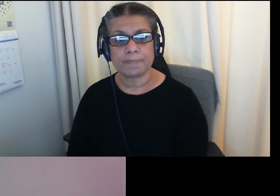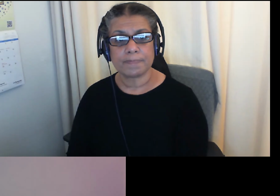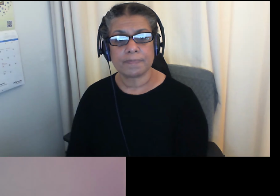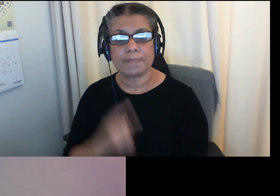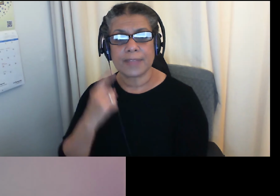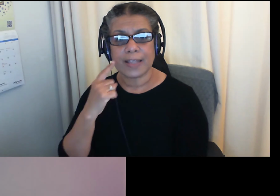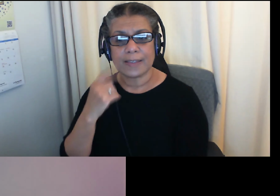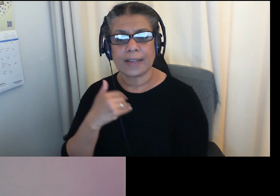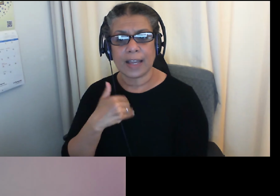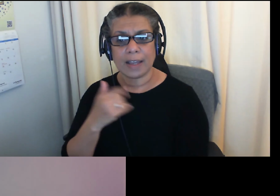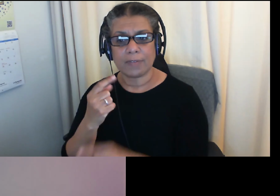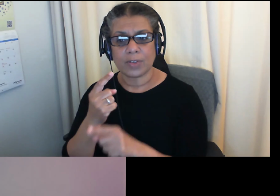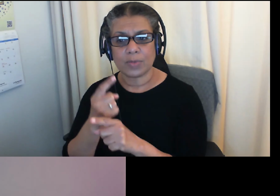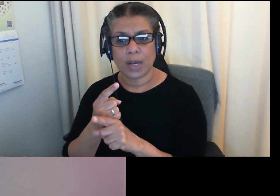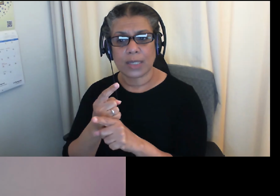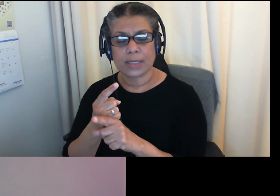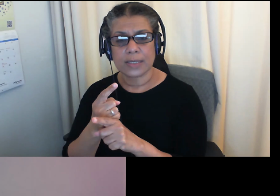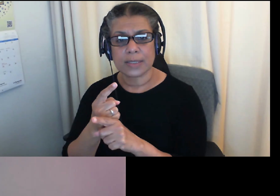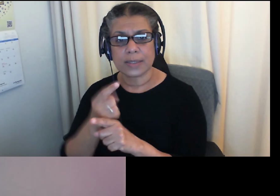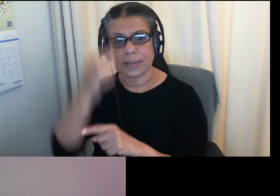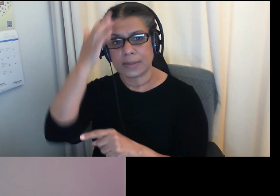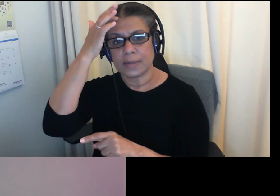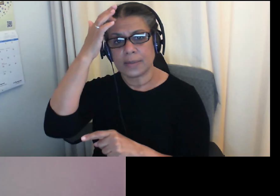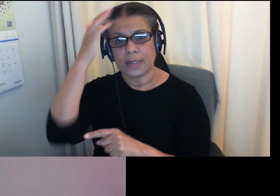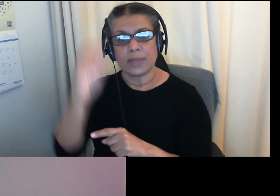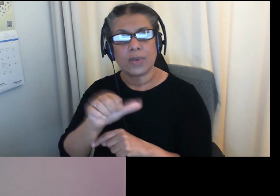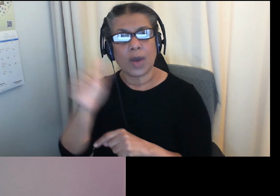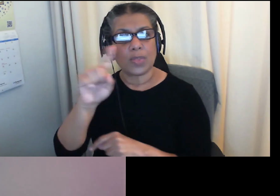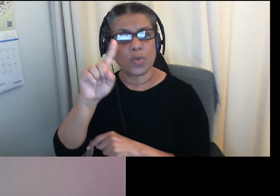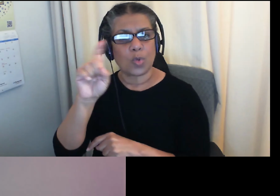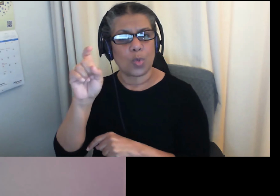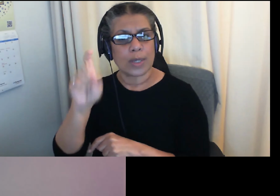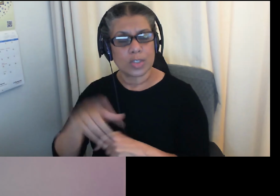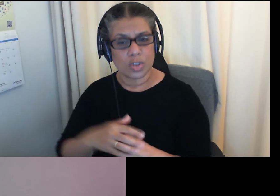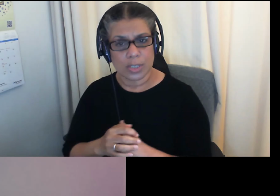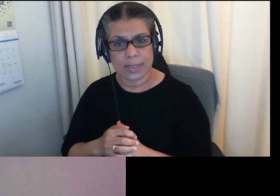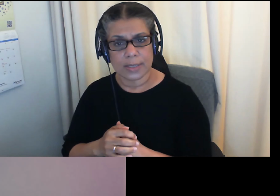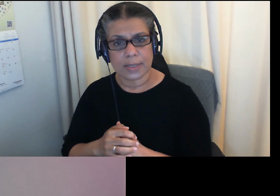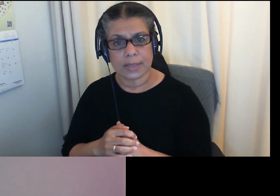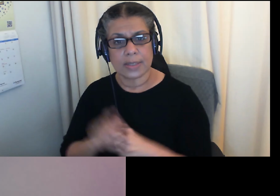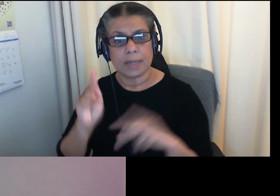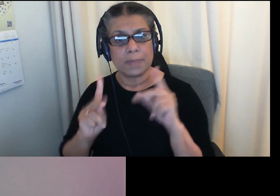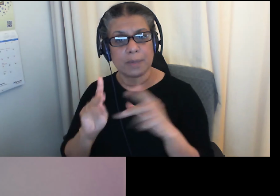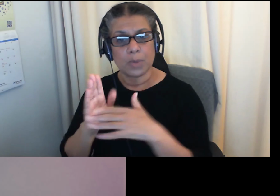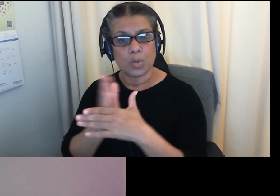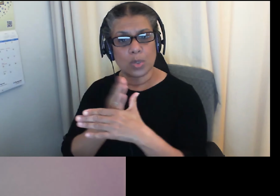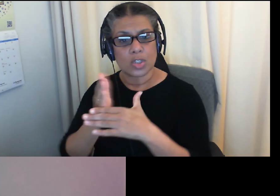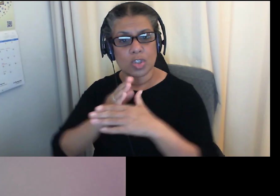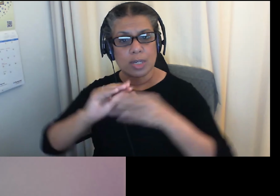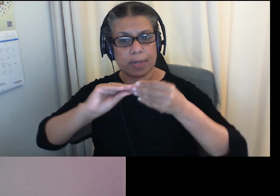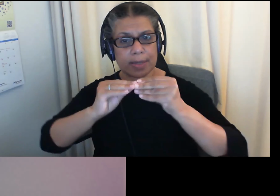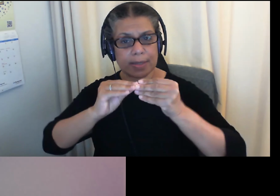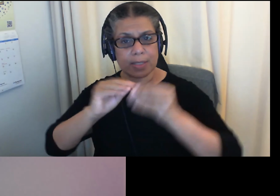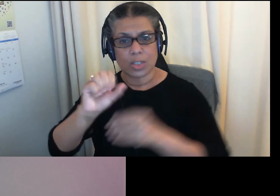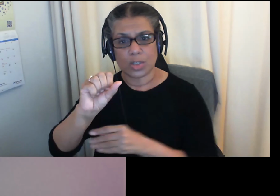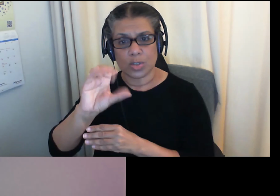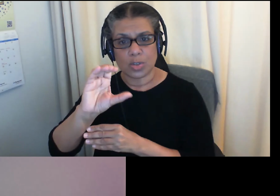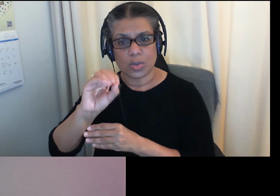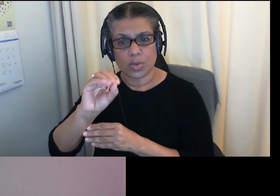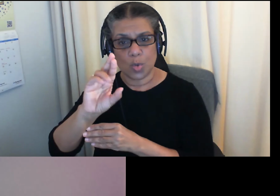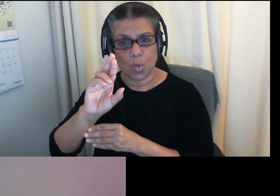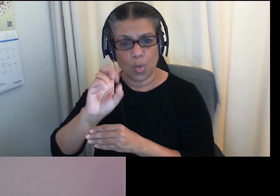right. Please jump in if I didn't. There's also some questions, people were taking it and sharing their scores. And I think you mentioned